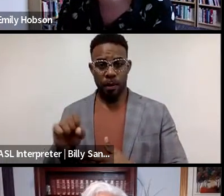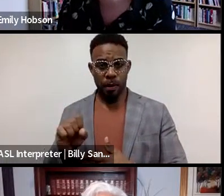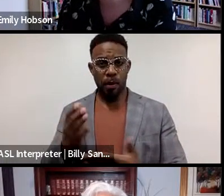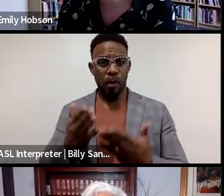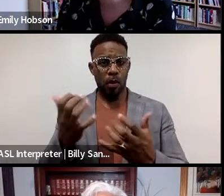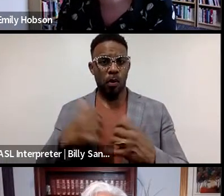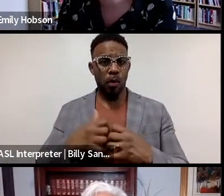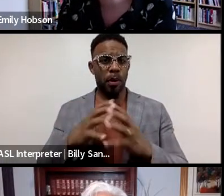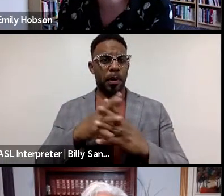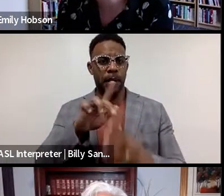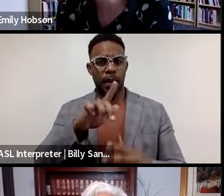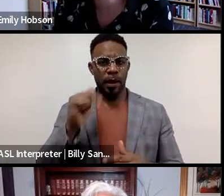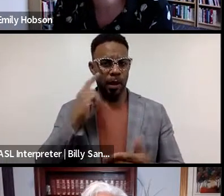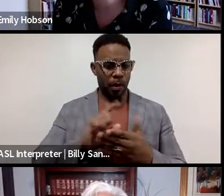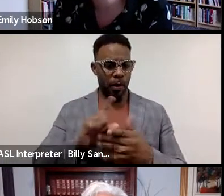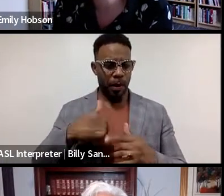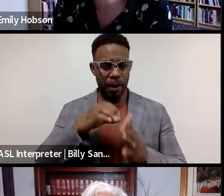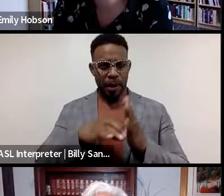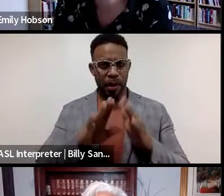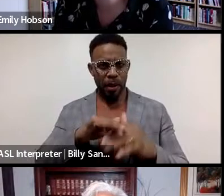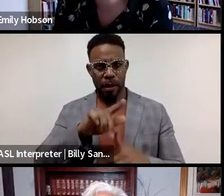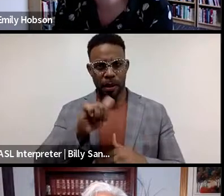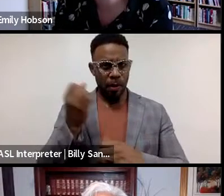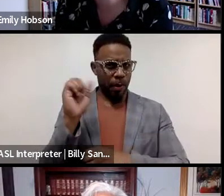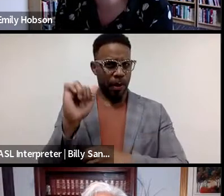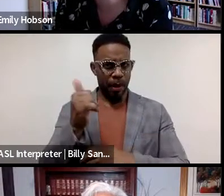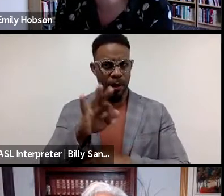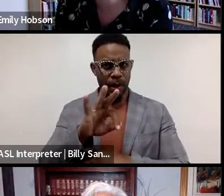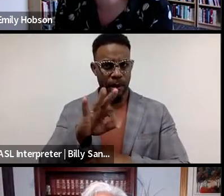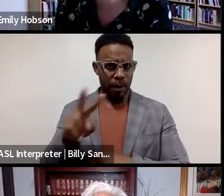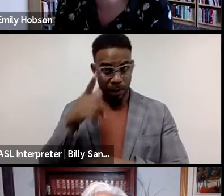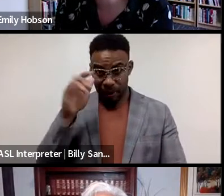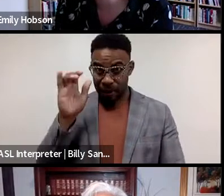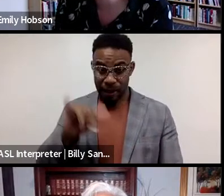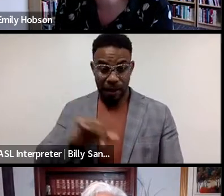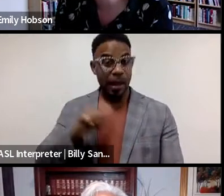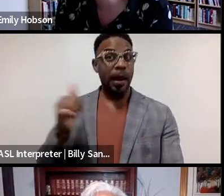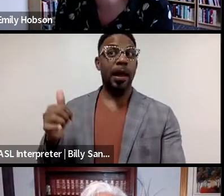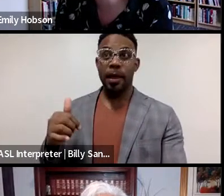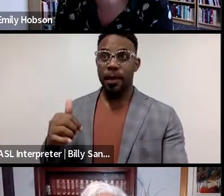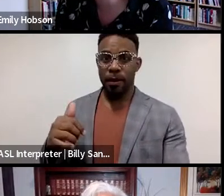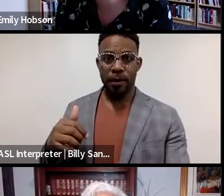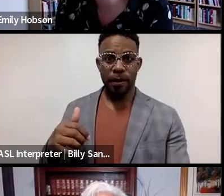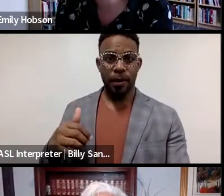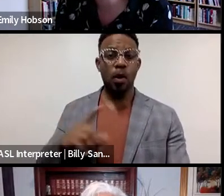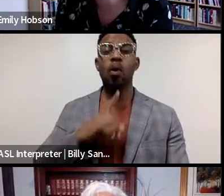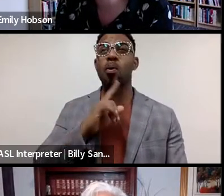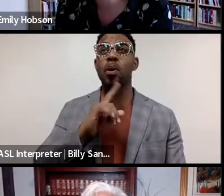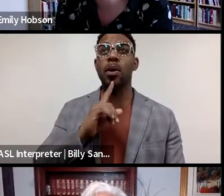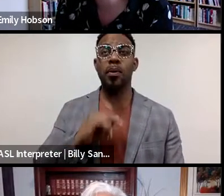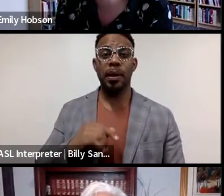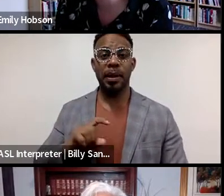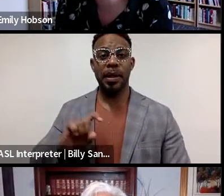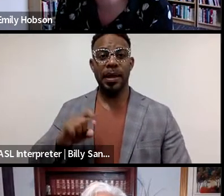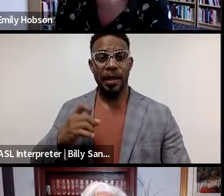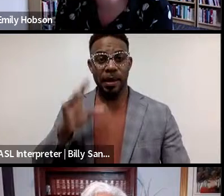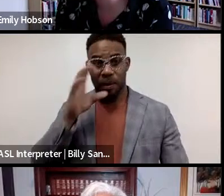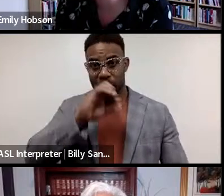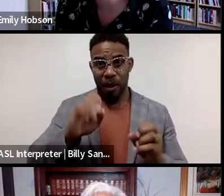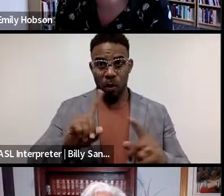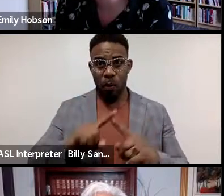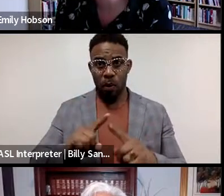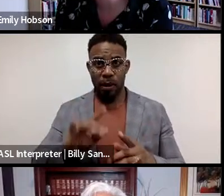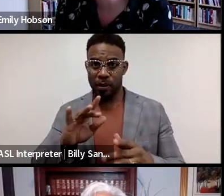LA, which I write about in my chapter on the LA Rebellion in 1992, because that's another really, really key missed opportunity